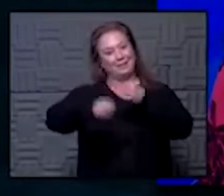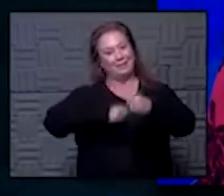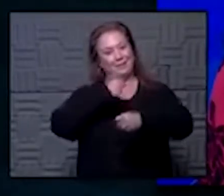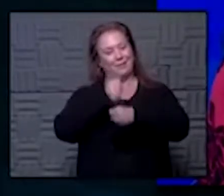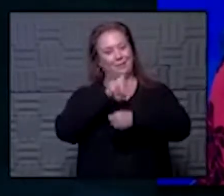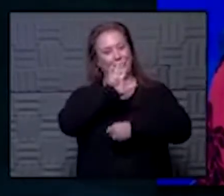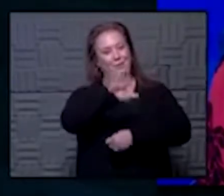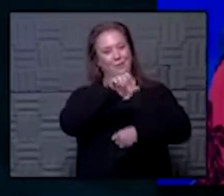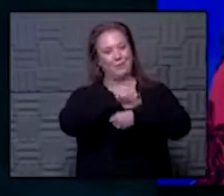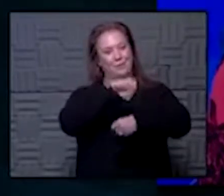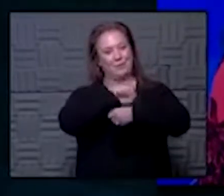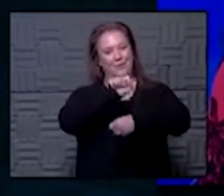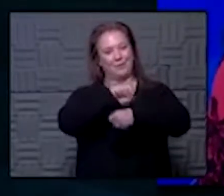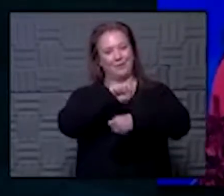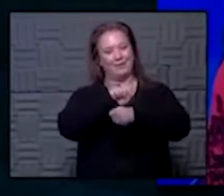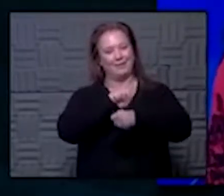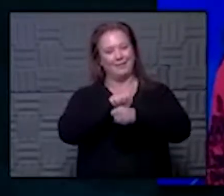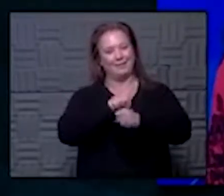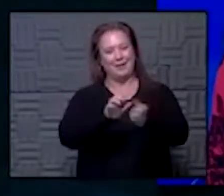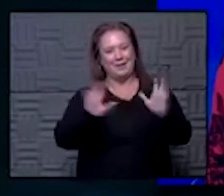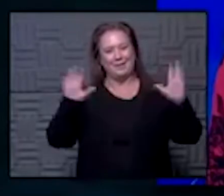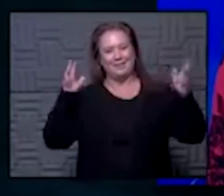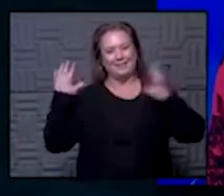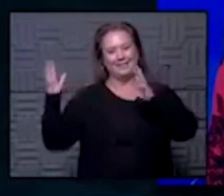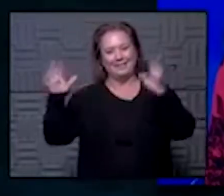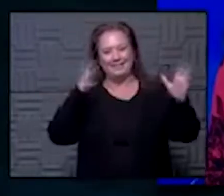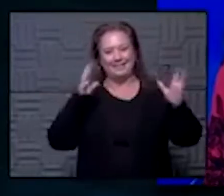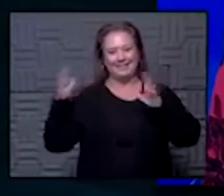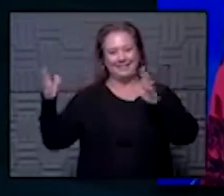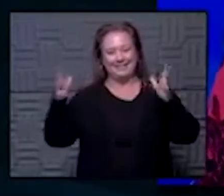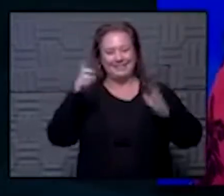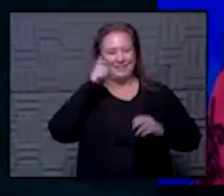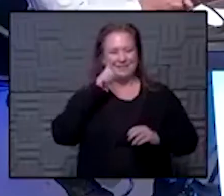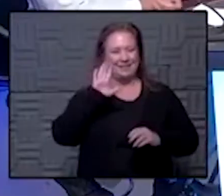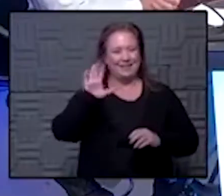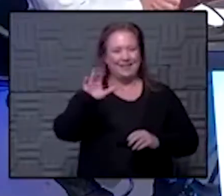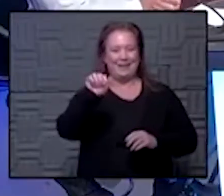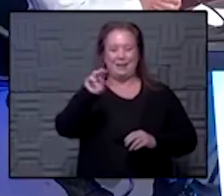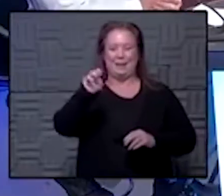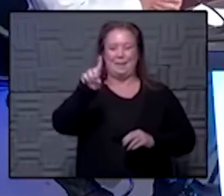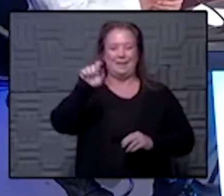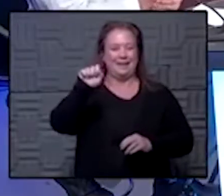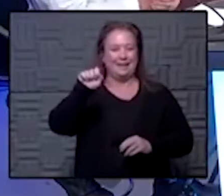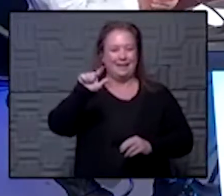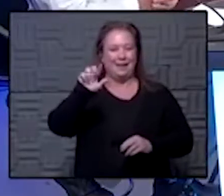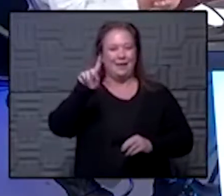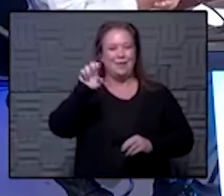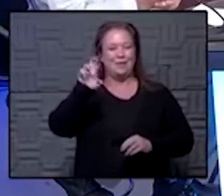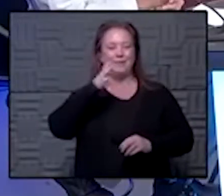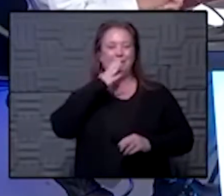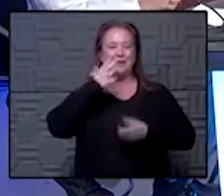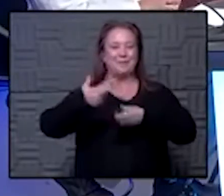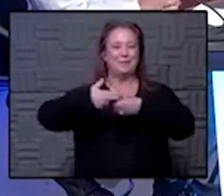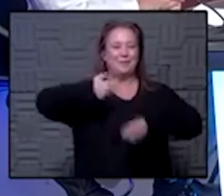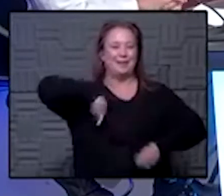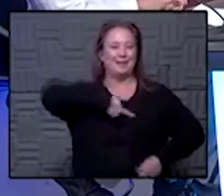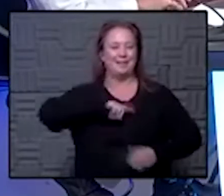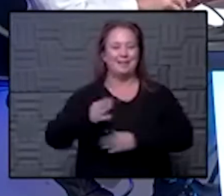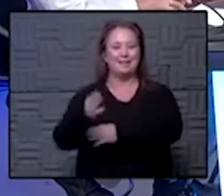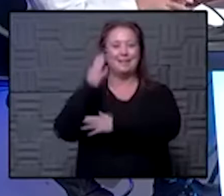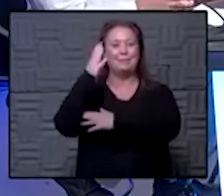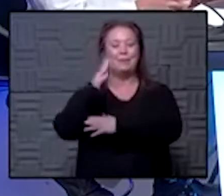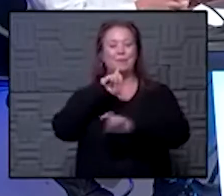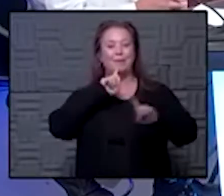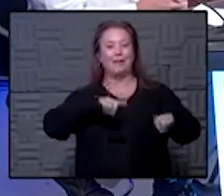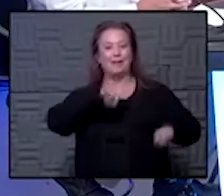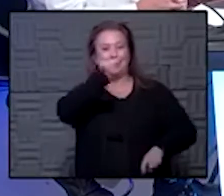for all the hard work that she's been doing. So big round of applause to everybody at home. Thank you, Amanda Gardner. Thank you for being with us this morning. All right, we are going to answer